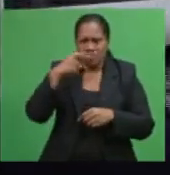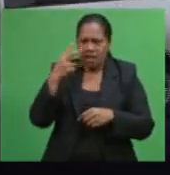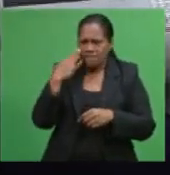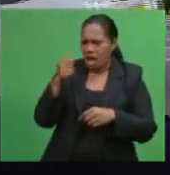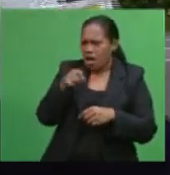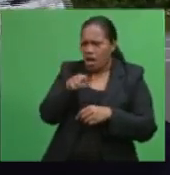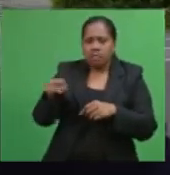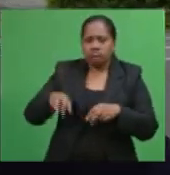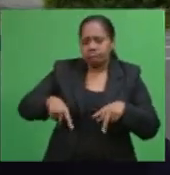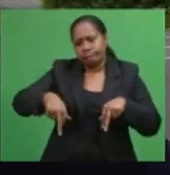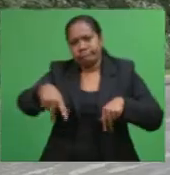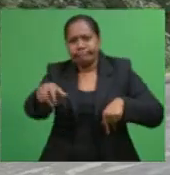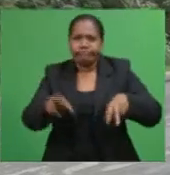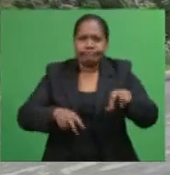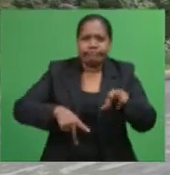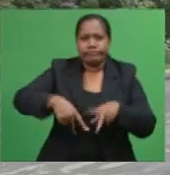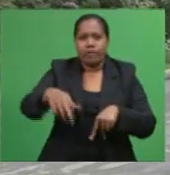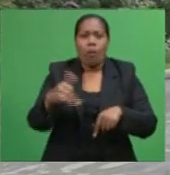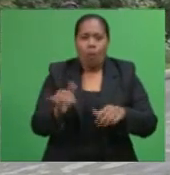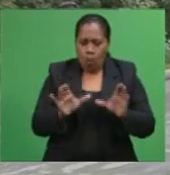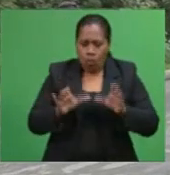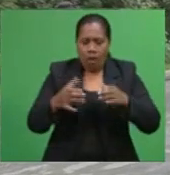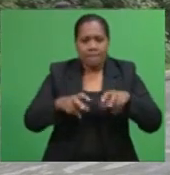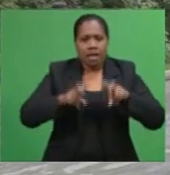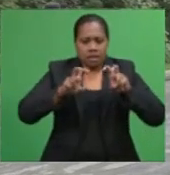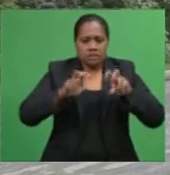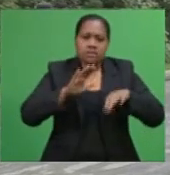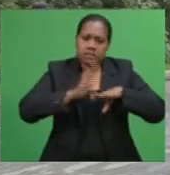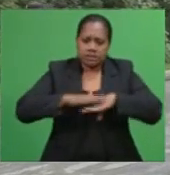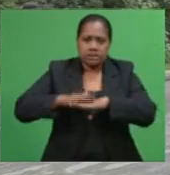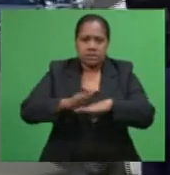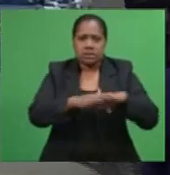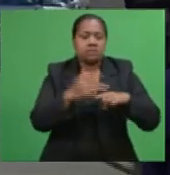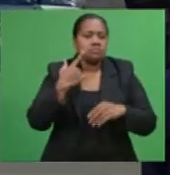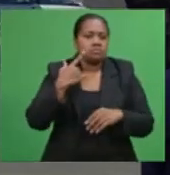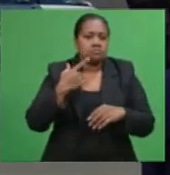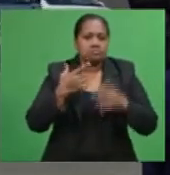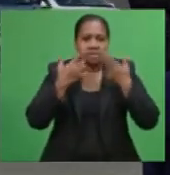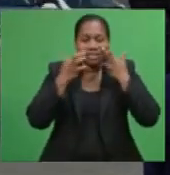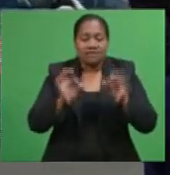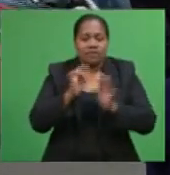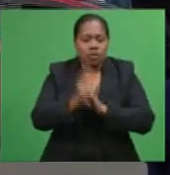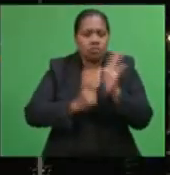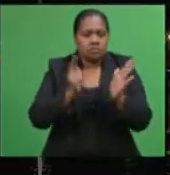sitting in groups in public places during curfew hours.